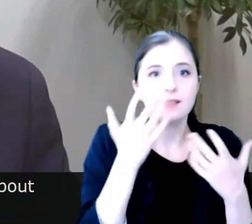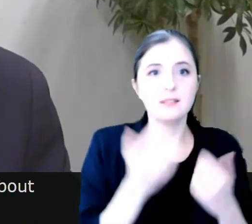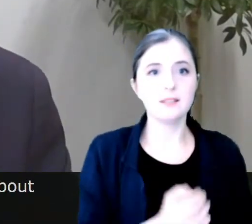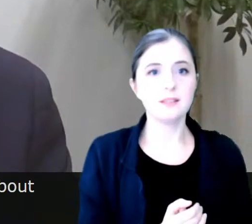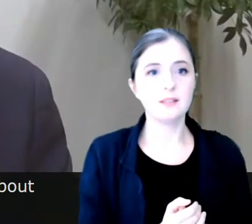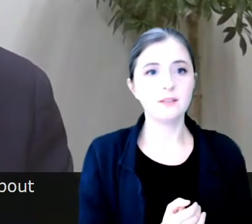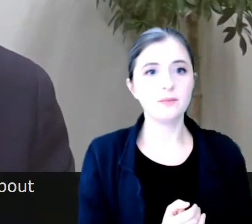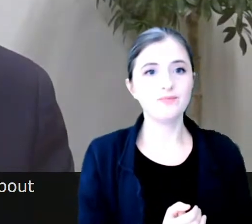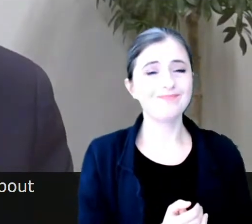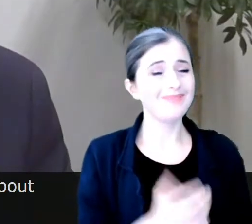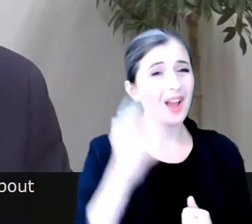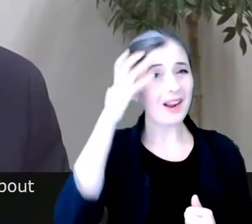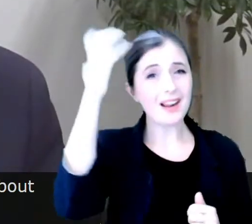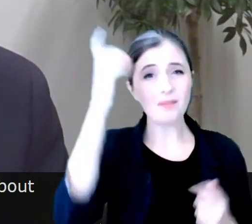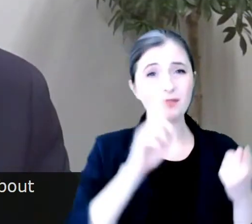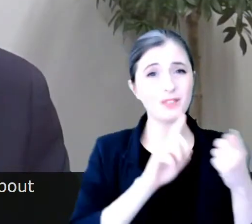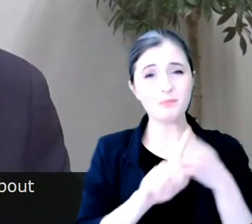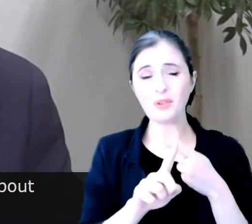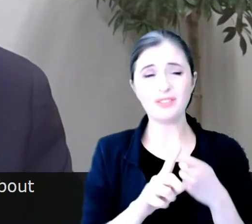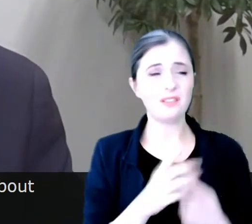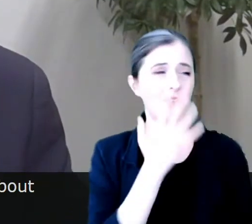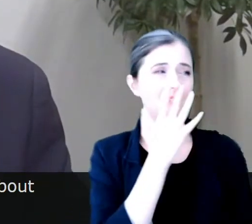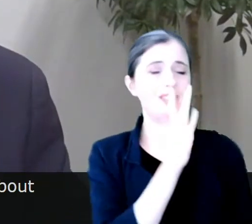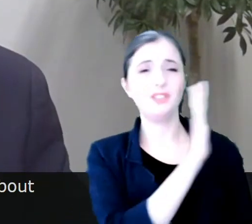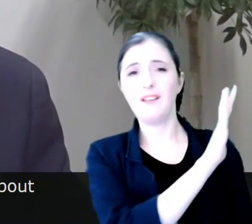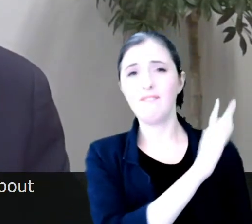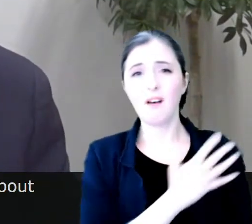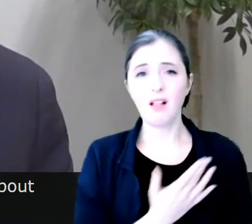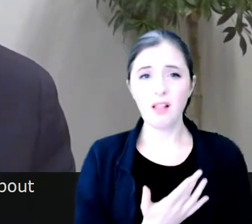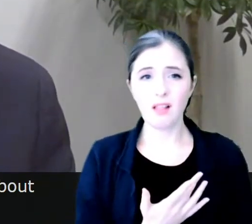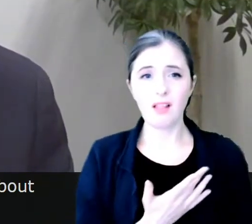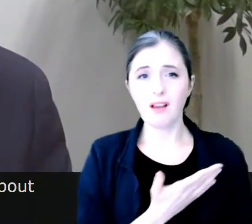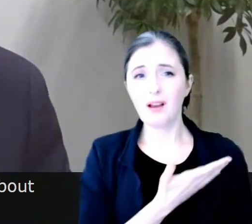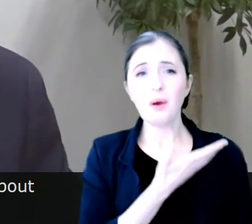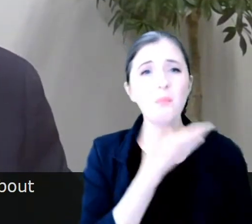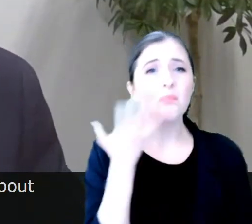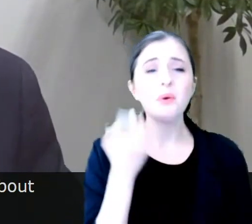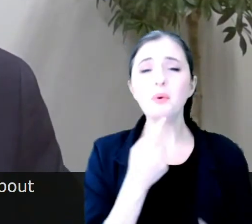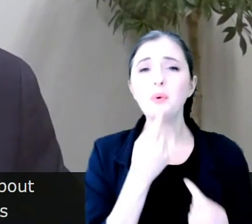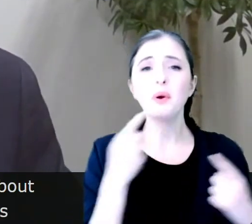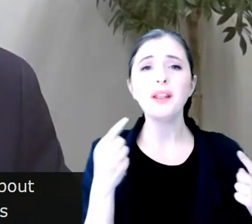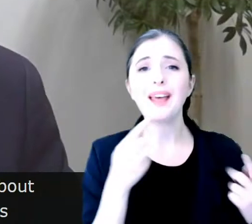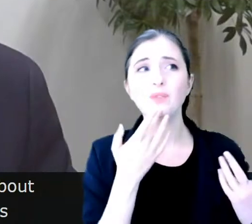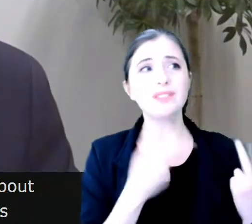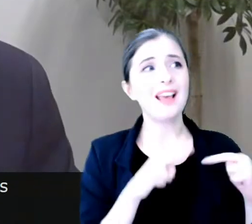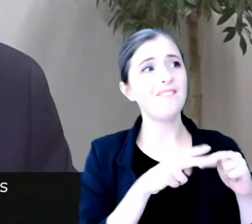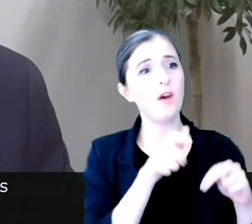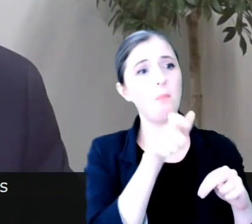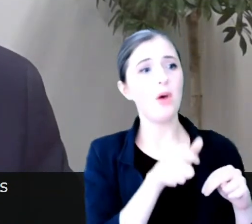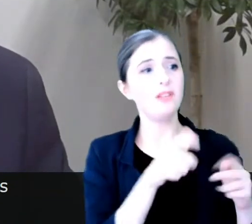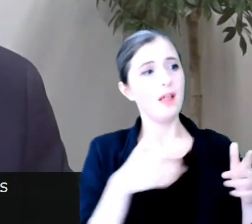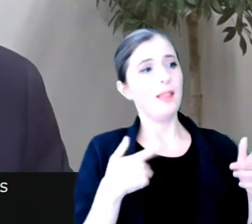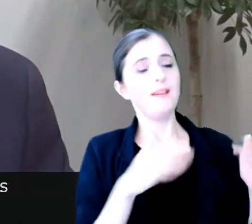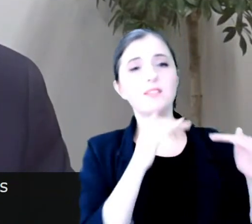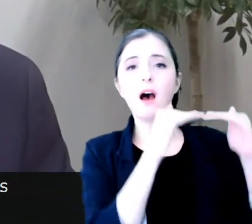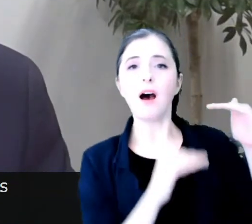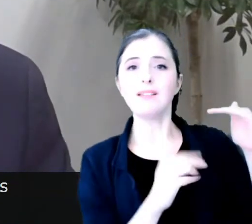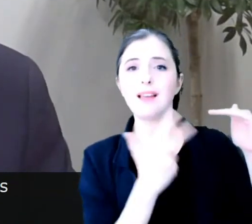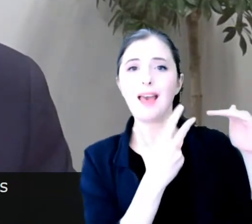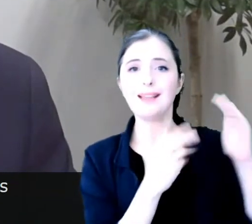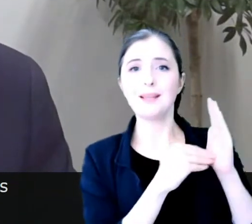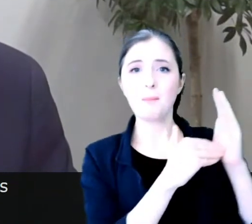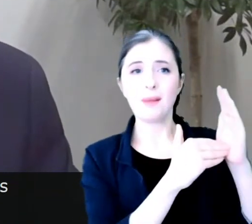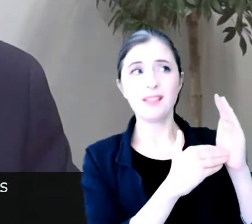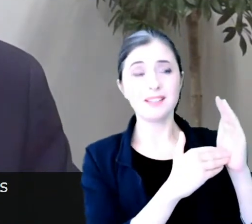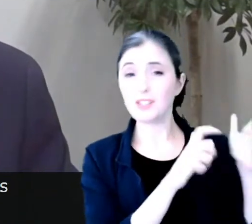shameful because there was nothing announced for those people who live in buildings below 18 metres which are still unsafe, and they get no support from